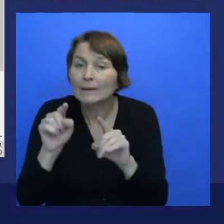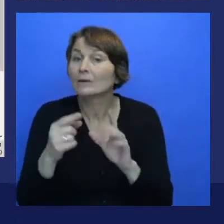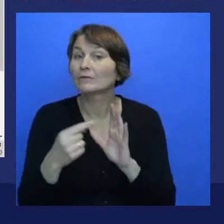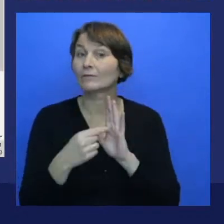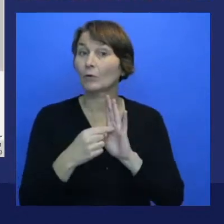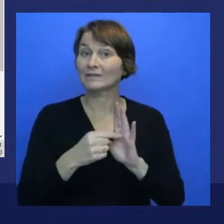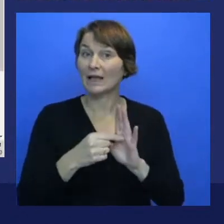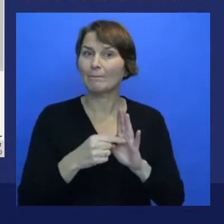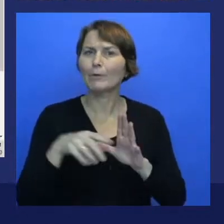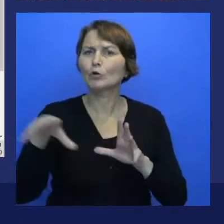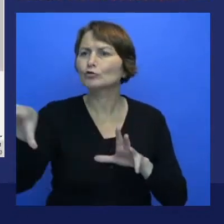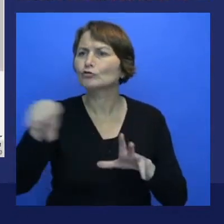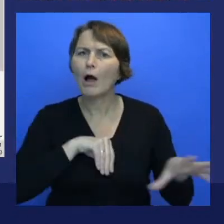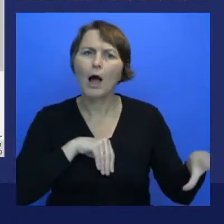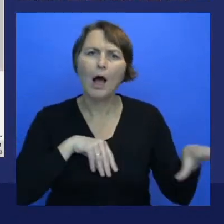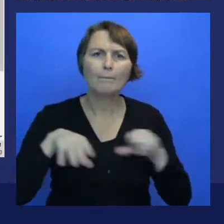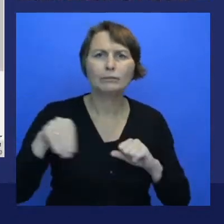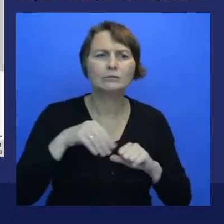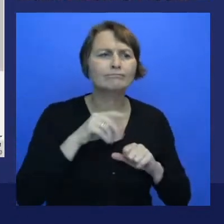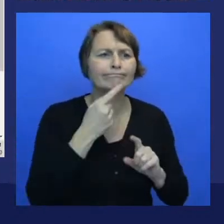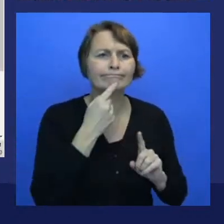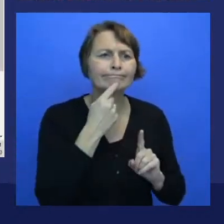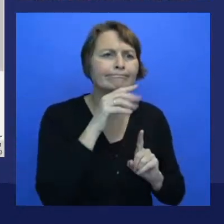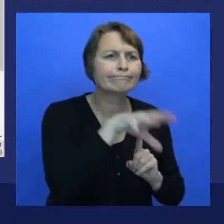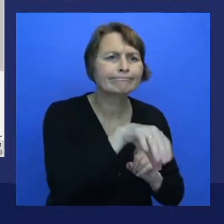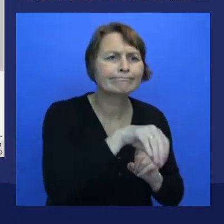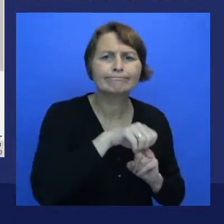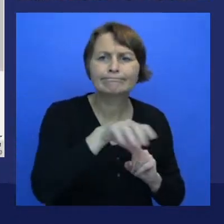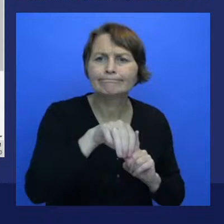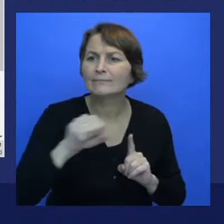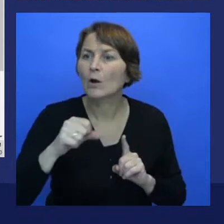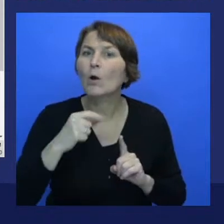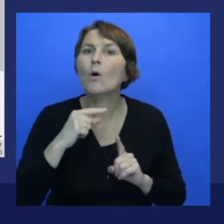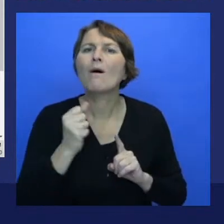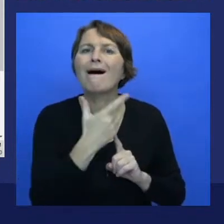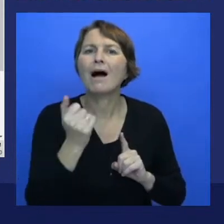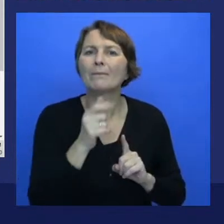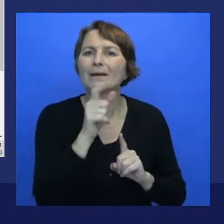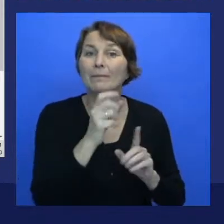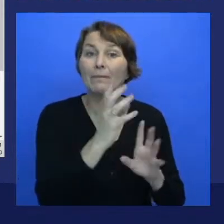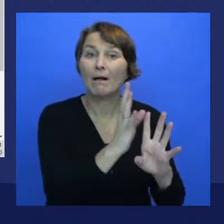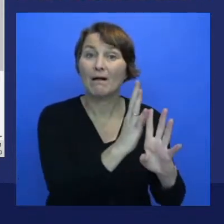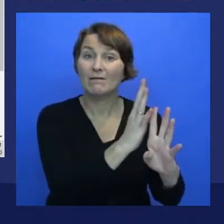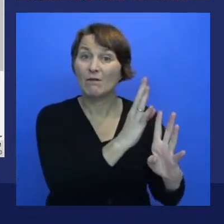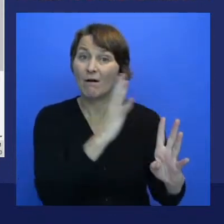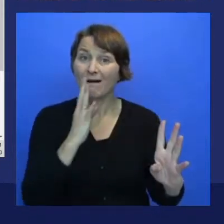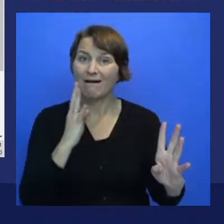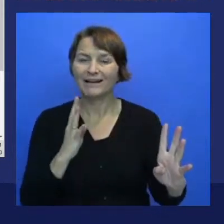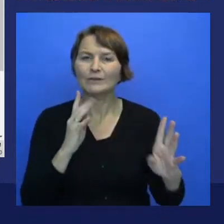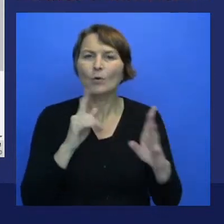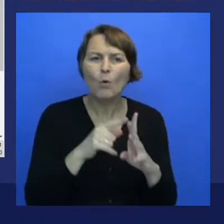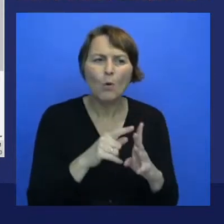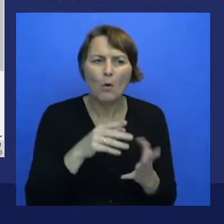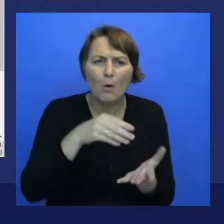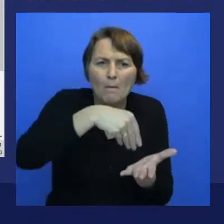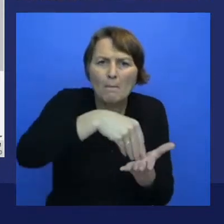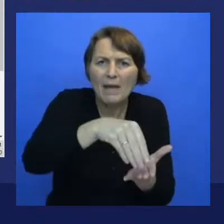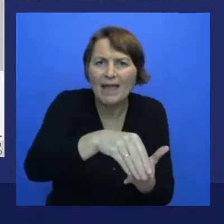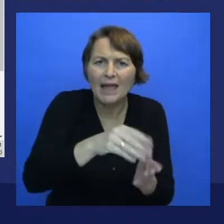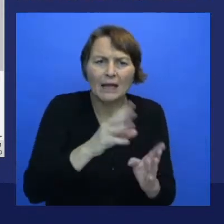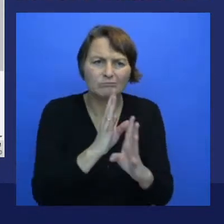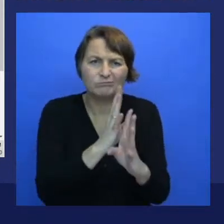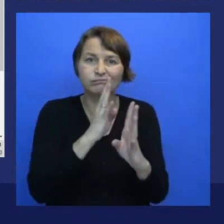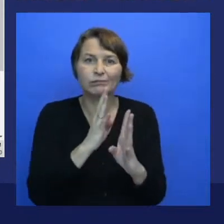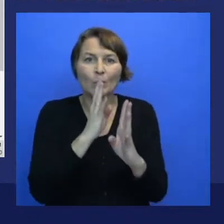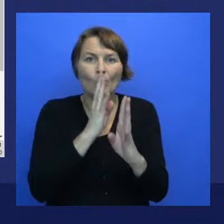people spending in line, and do I need more, checkout people or the like, just from the cameras that are already installed in many stores.